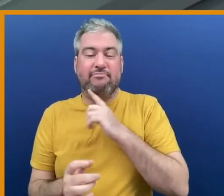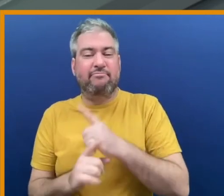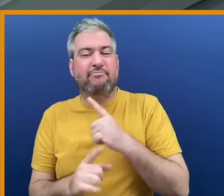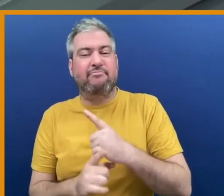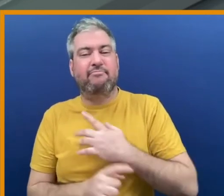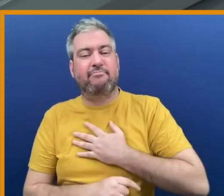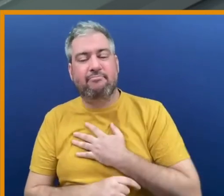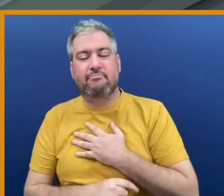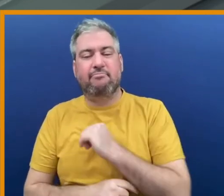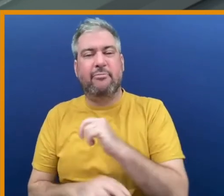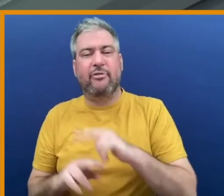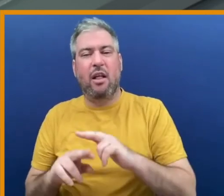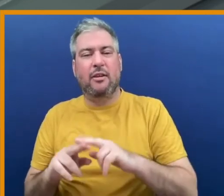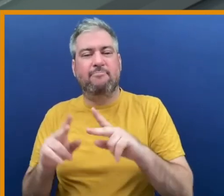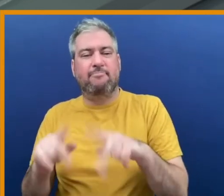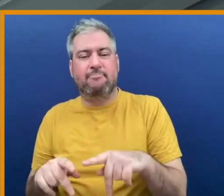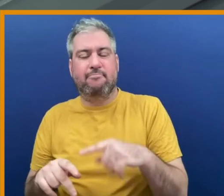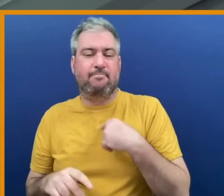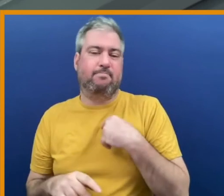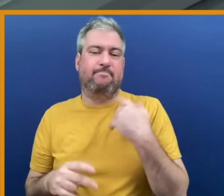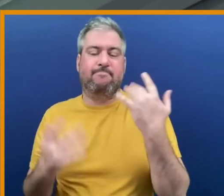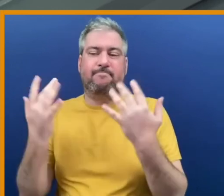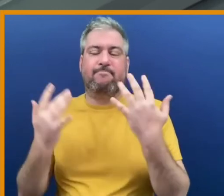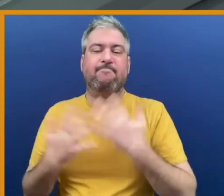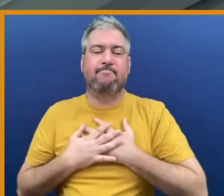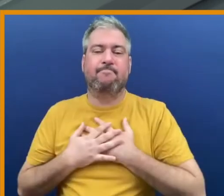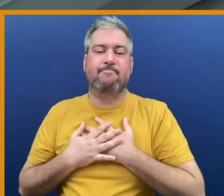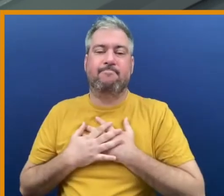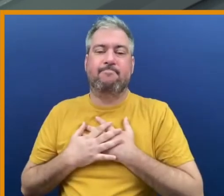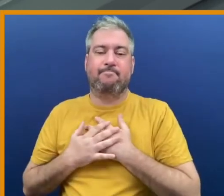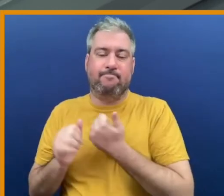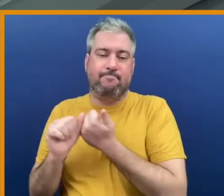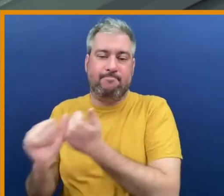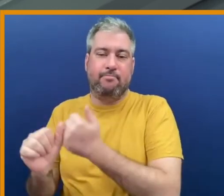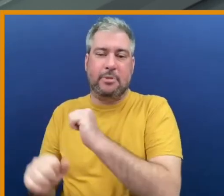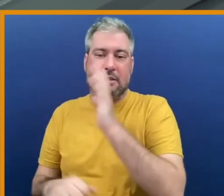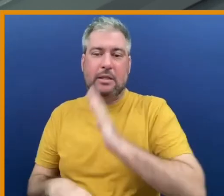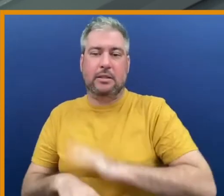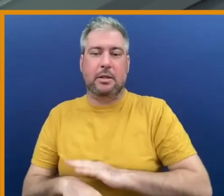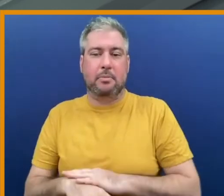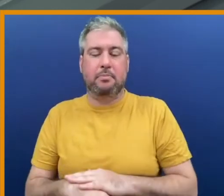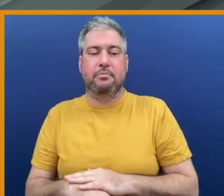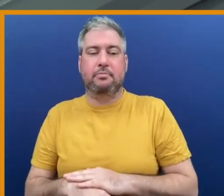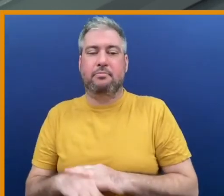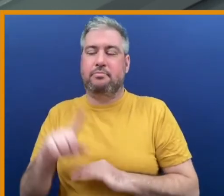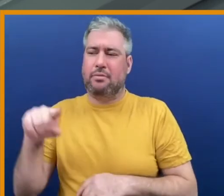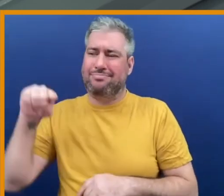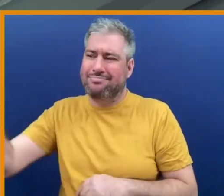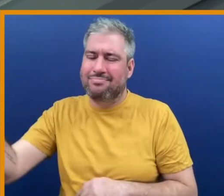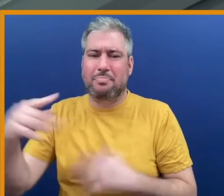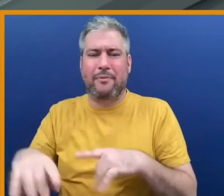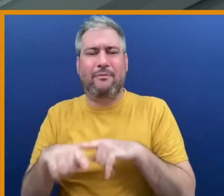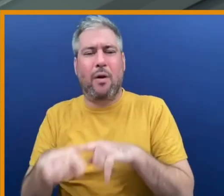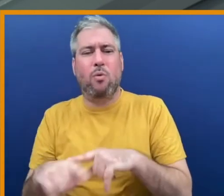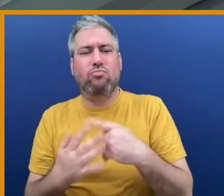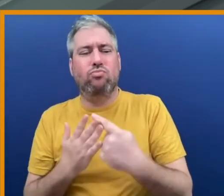time. But how this, he followed the rules and how this stood in opposition to Boris, who was